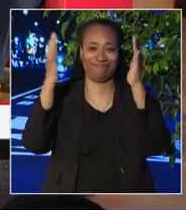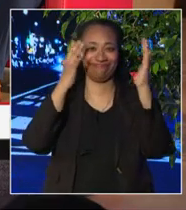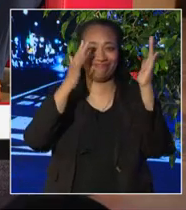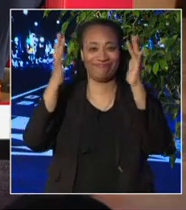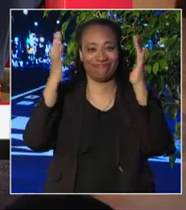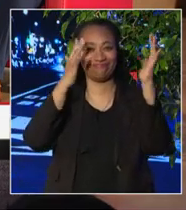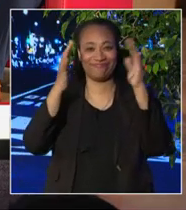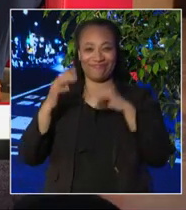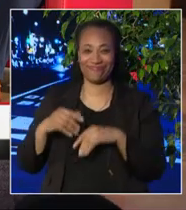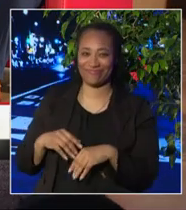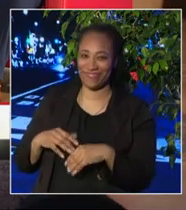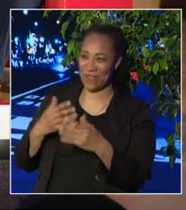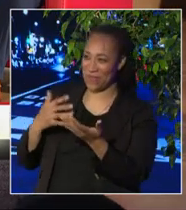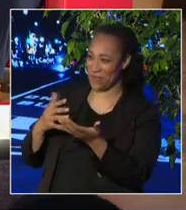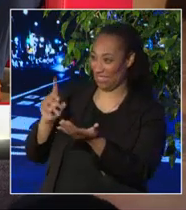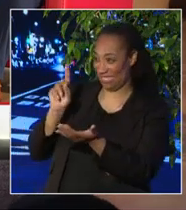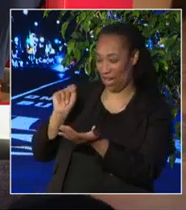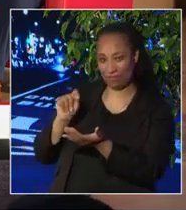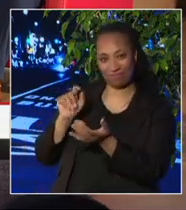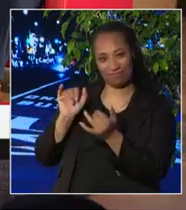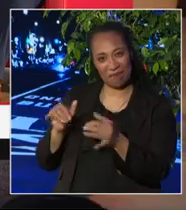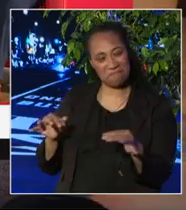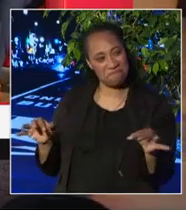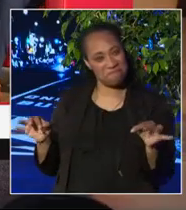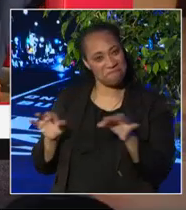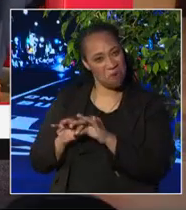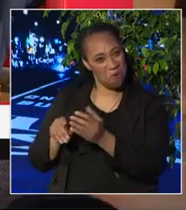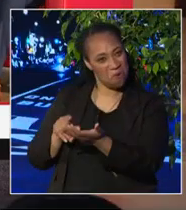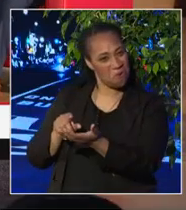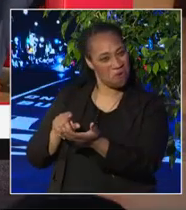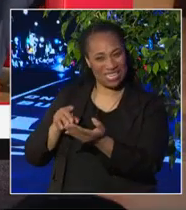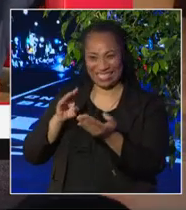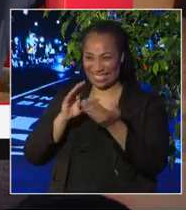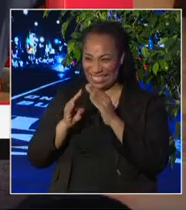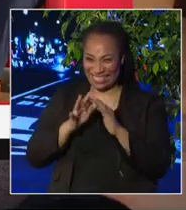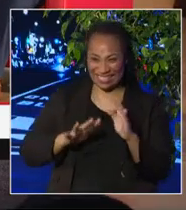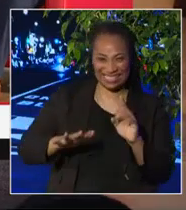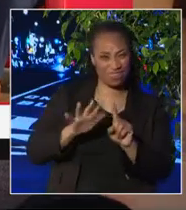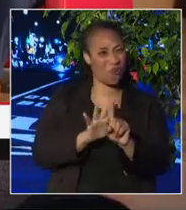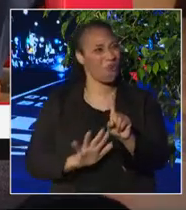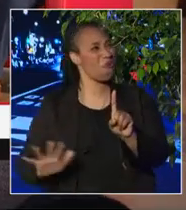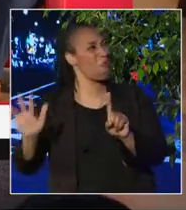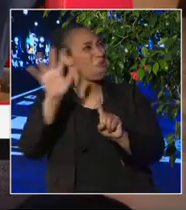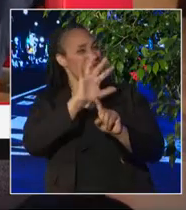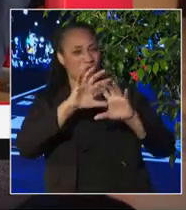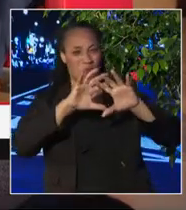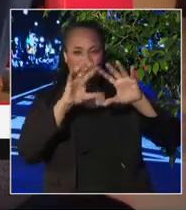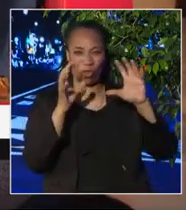most important cities in the world. Thank you for your leadership and all you've done. Give it up for Mayor Muriel Bowser.